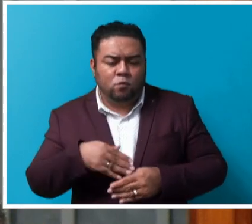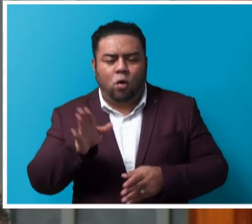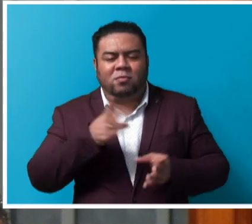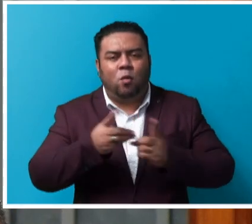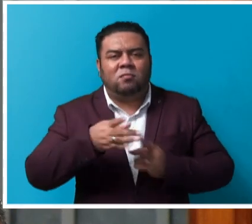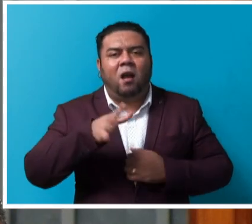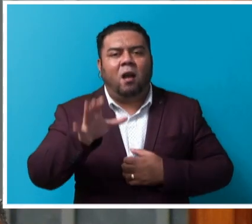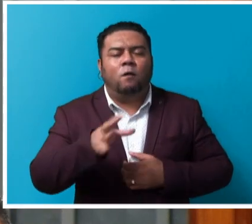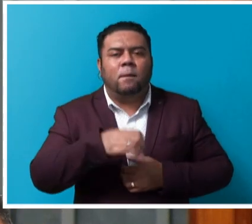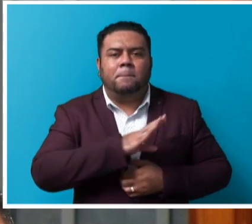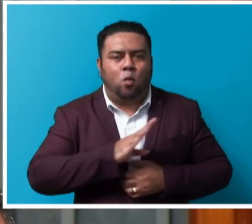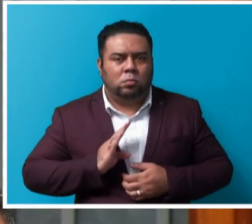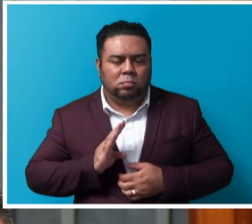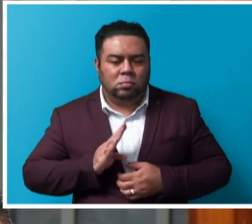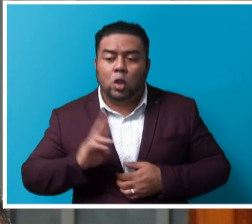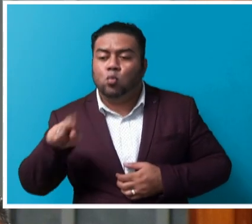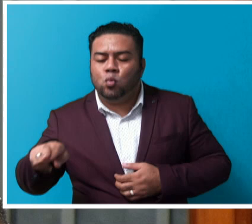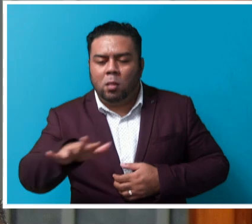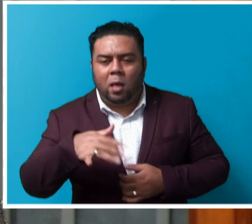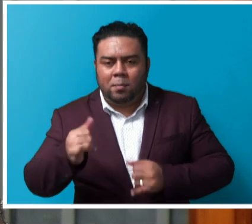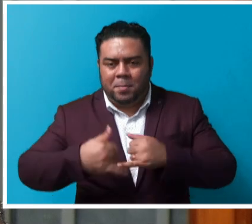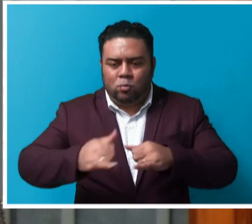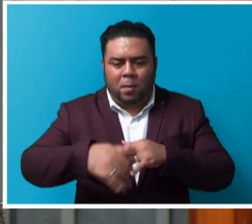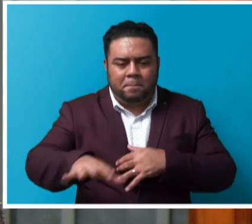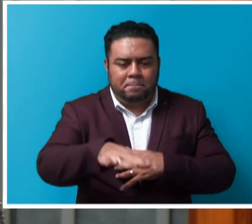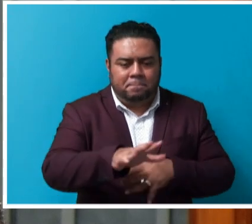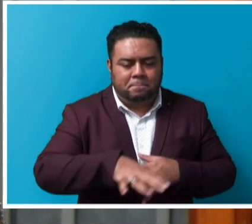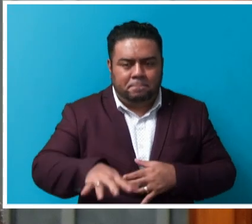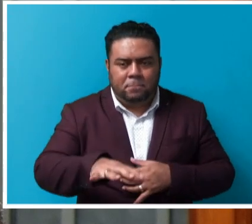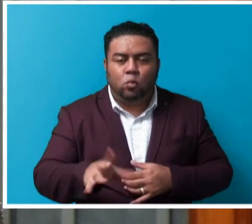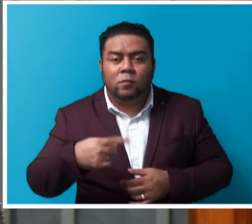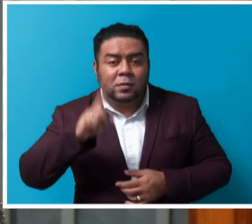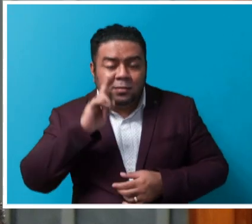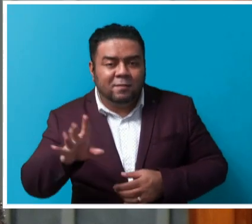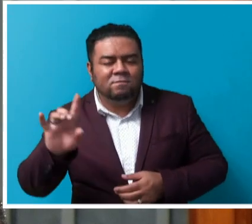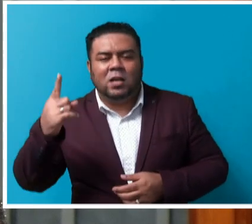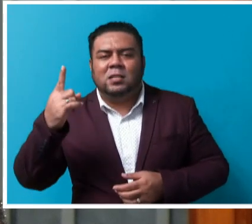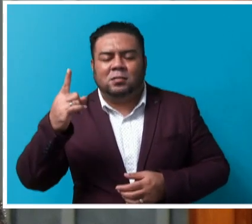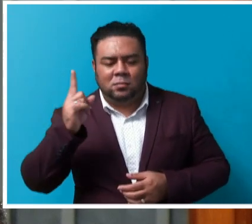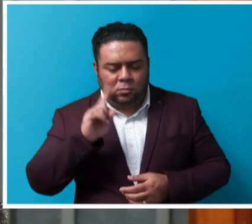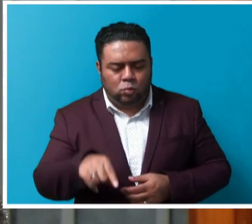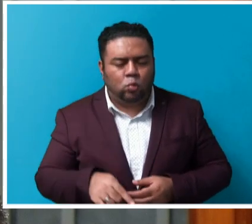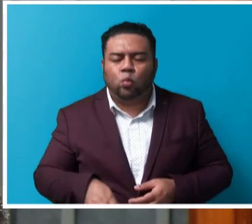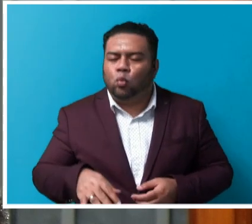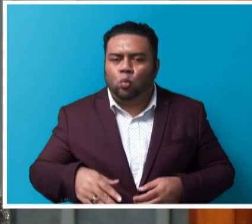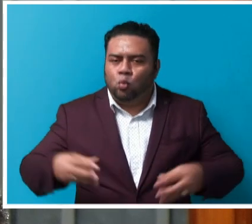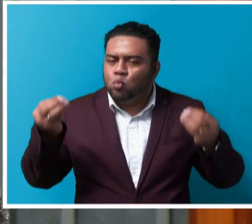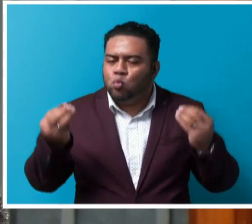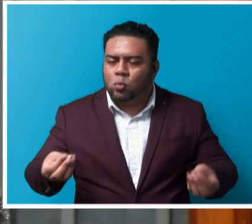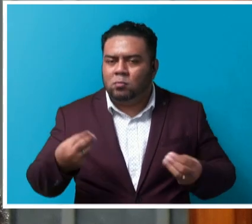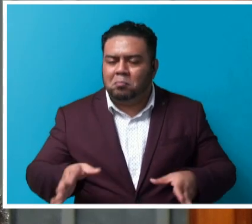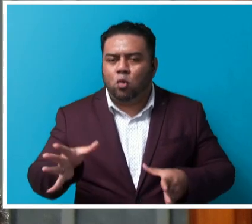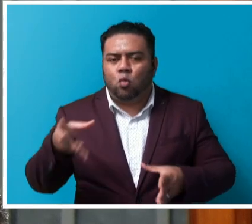enterprises. In the rural and maritime sector, we have seen firsthand the invaluable contributions of women in